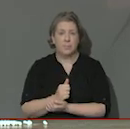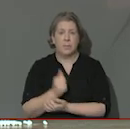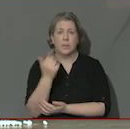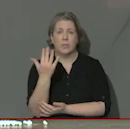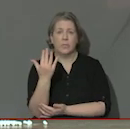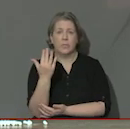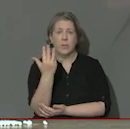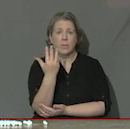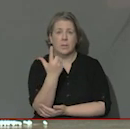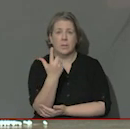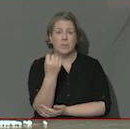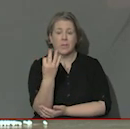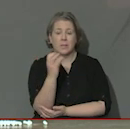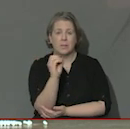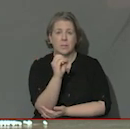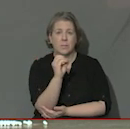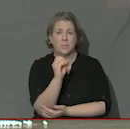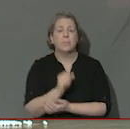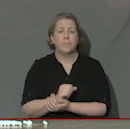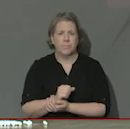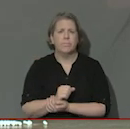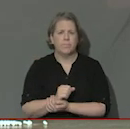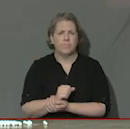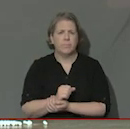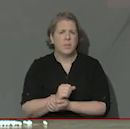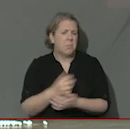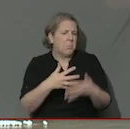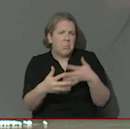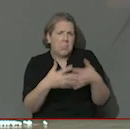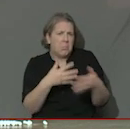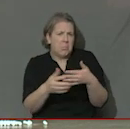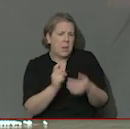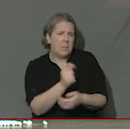597360. Sundry expenses